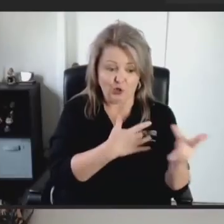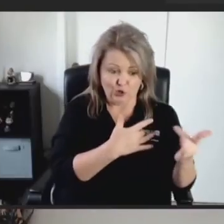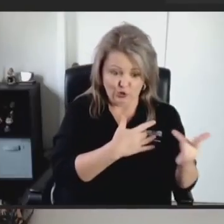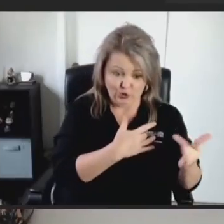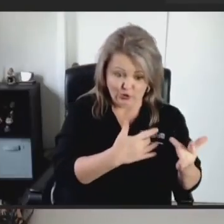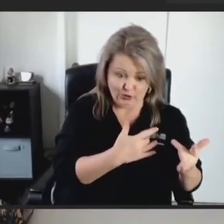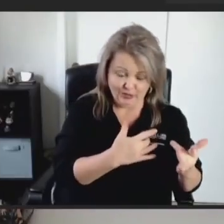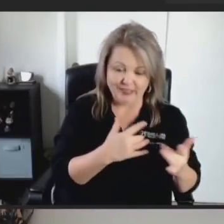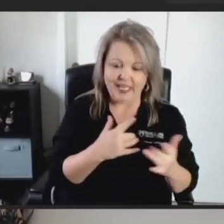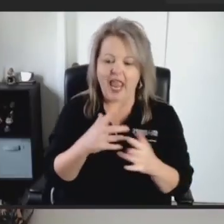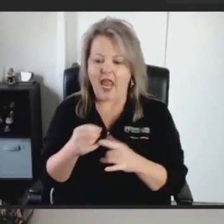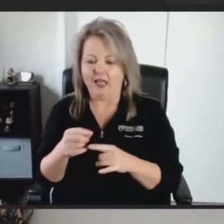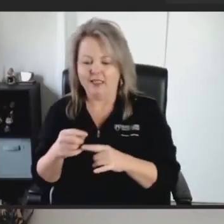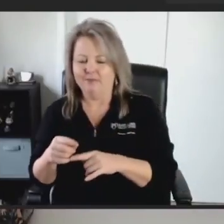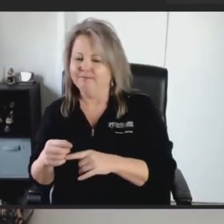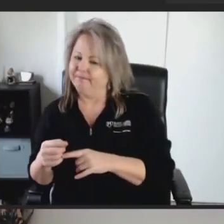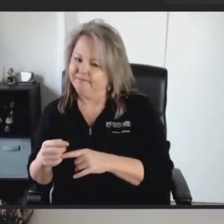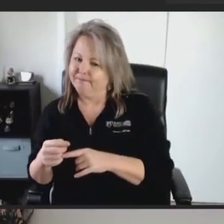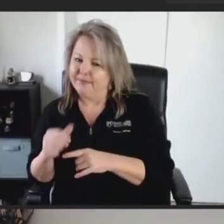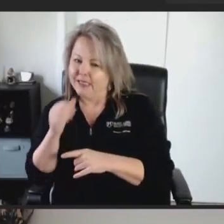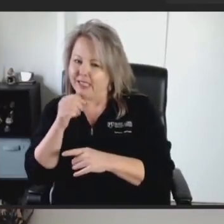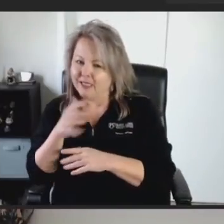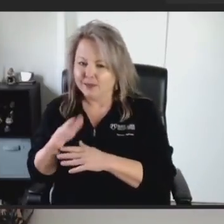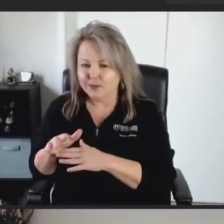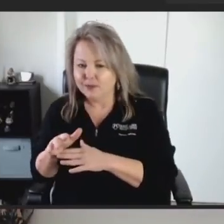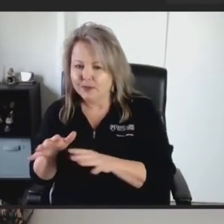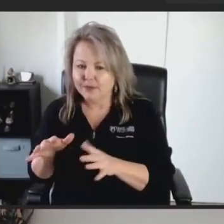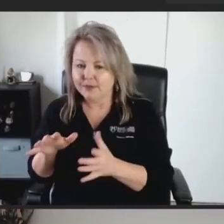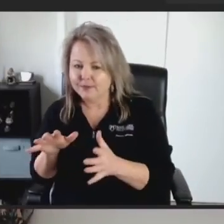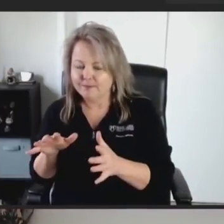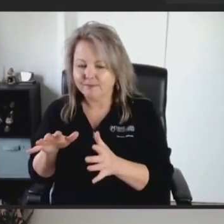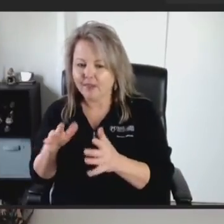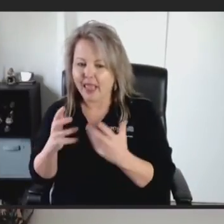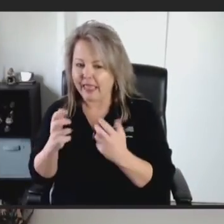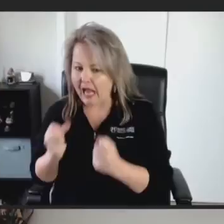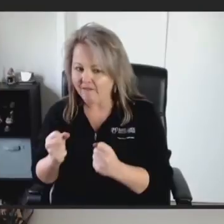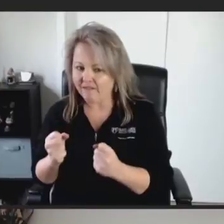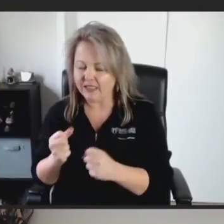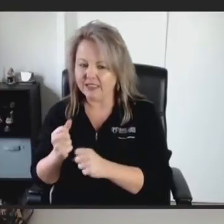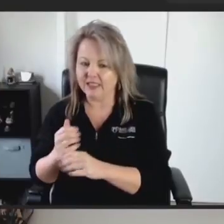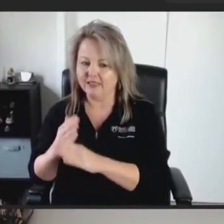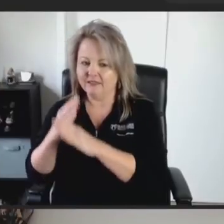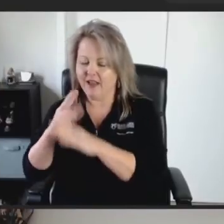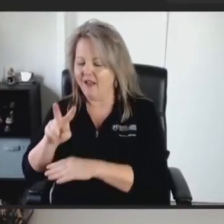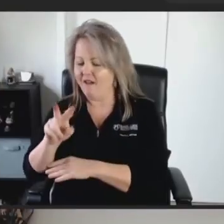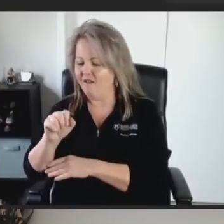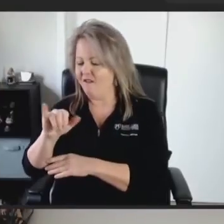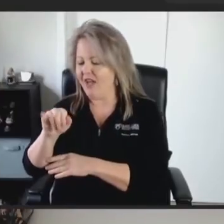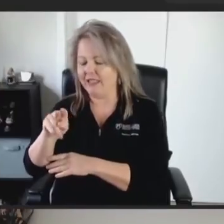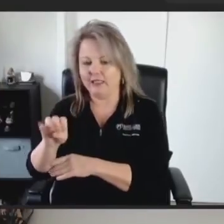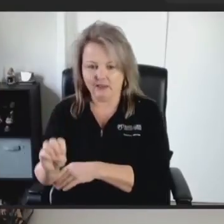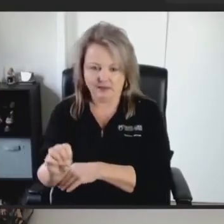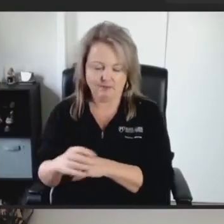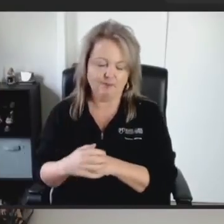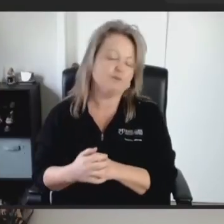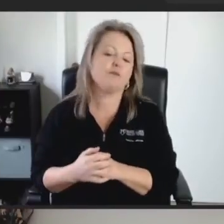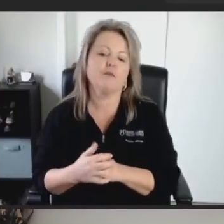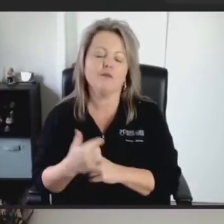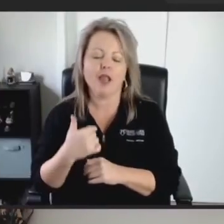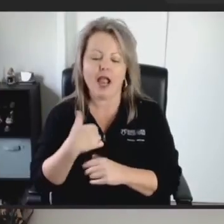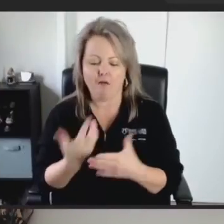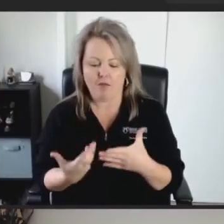vaccine hesitancy with the goal of providing some confidence in the vaccines. So I have been involved